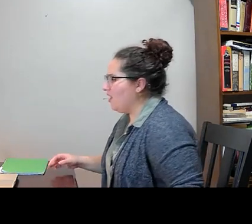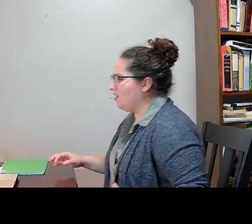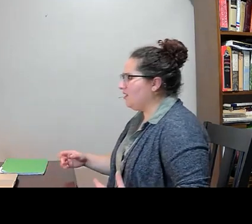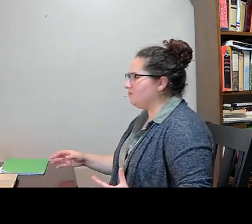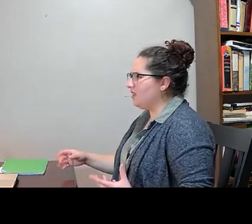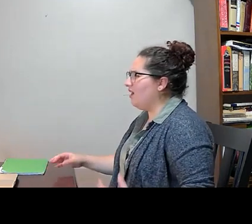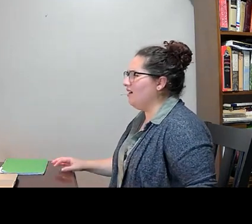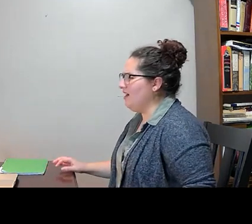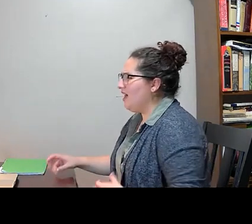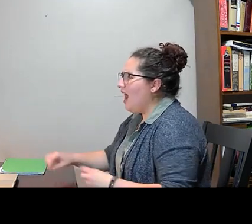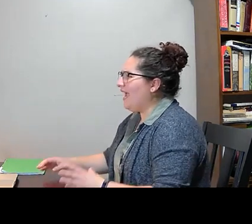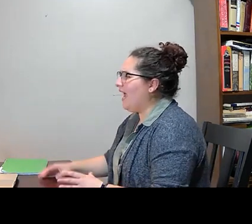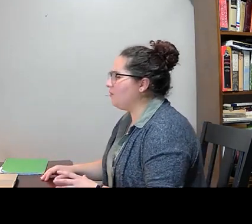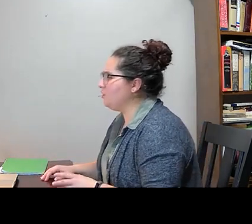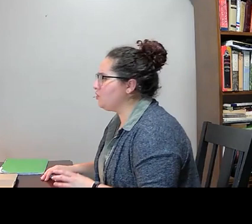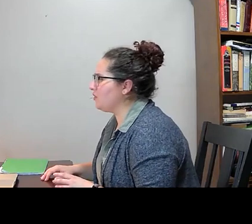stop repeating everything I say.